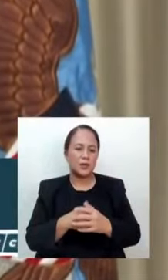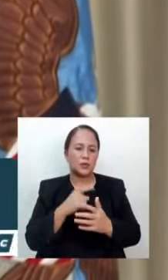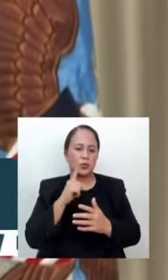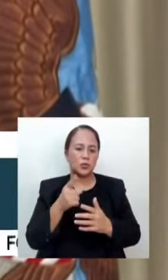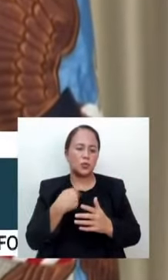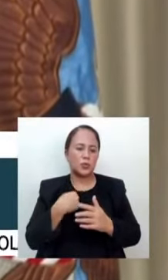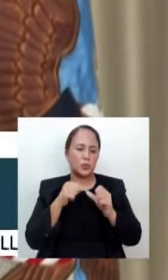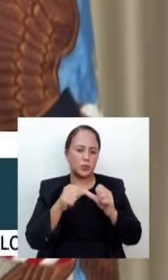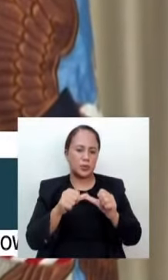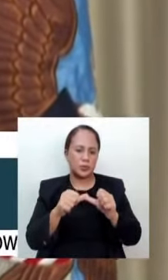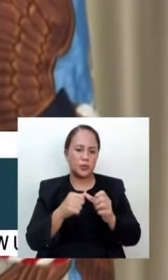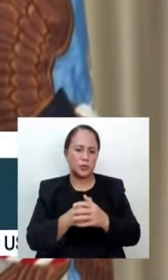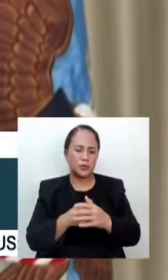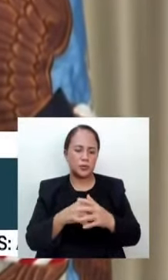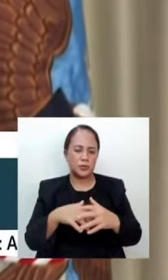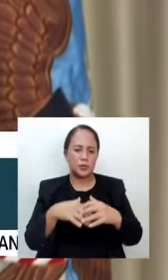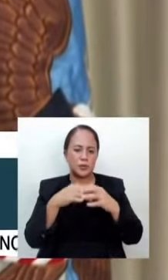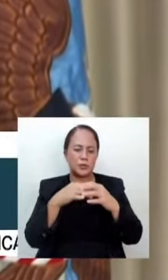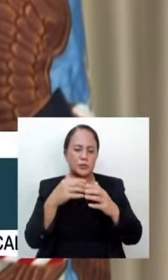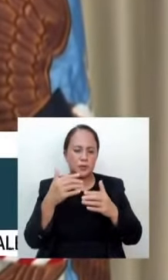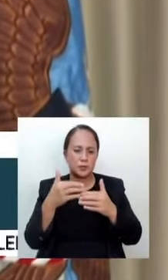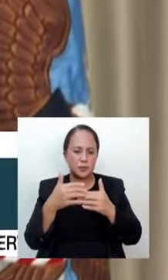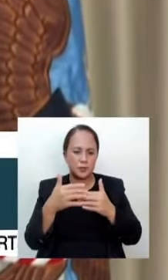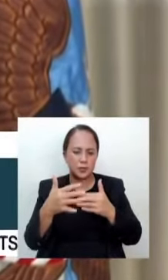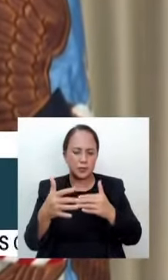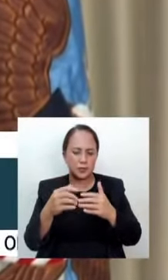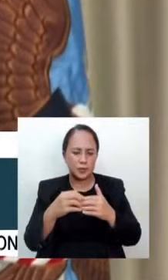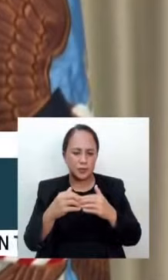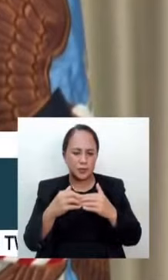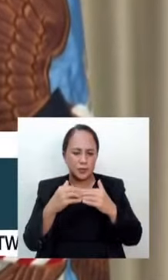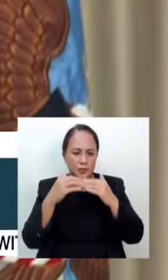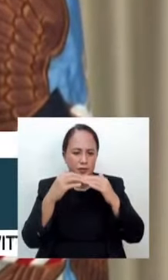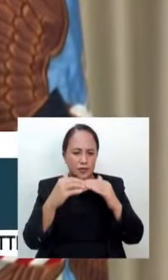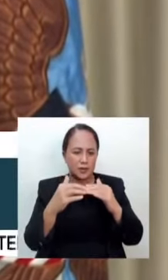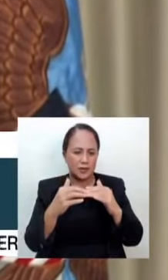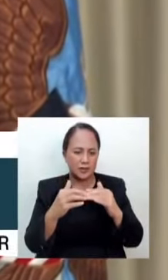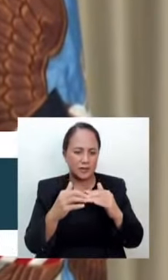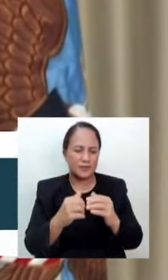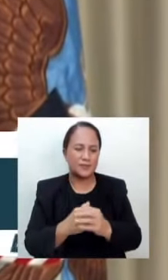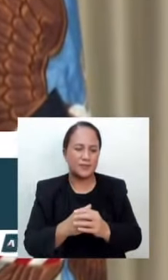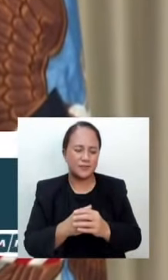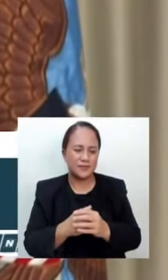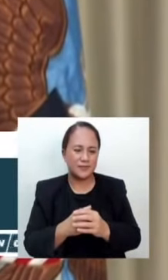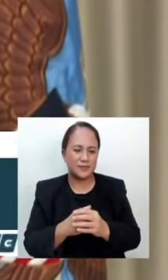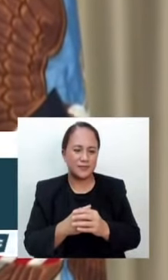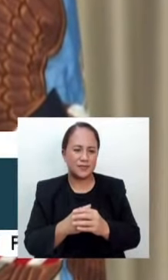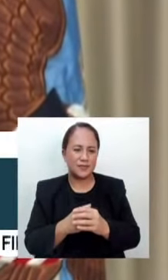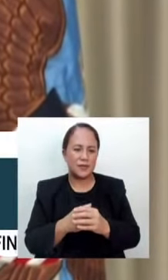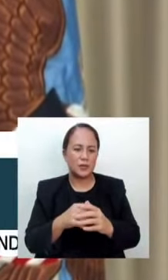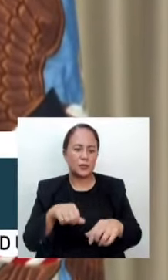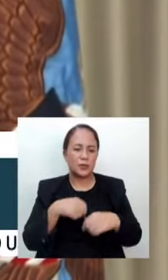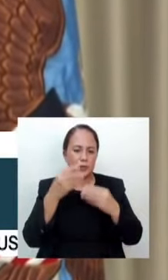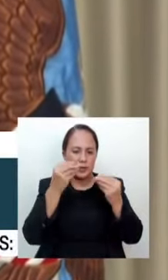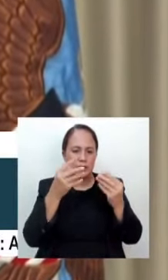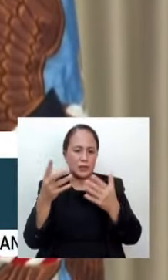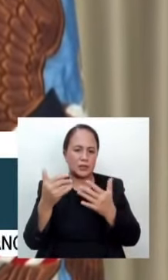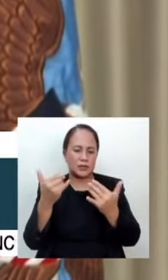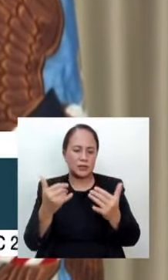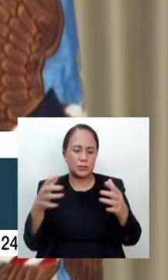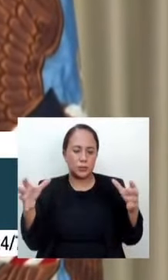to build on our progress, we're going to extend this forum beyond today. I'm proud to announce that today's